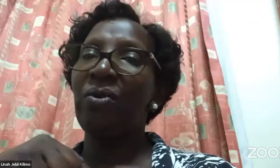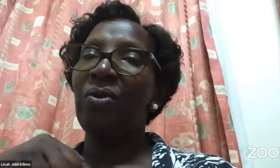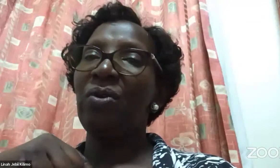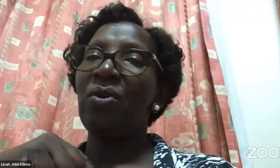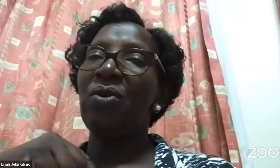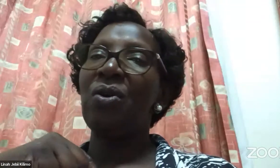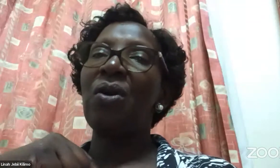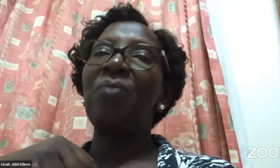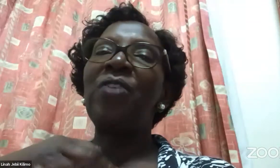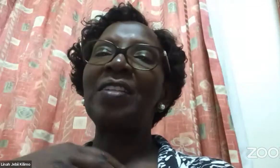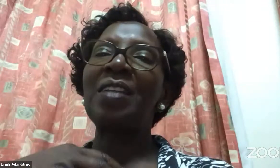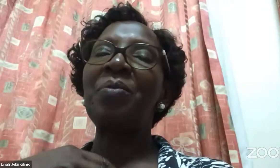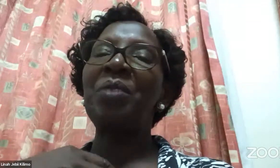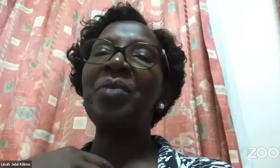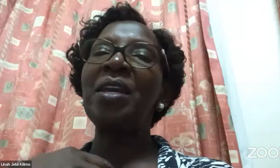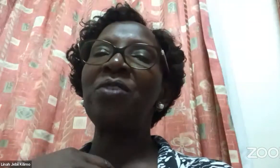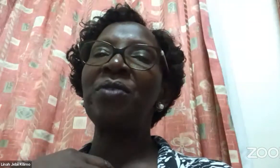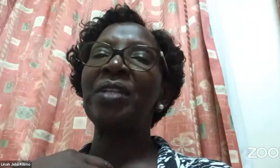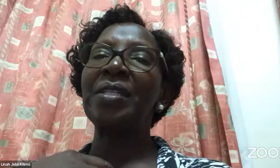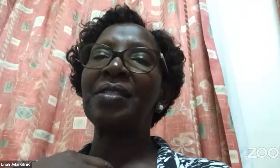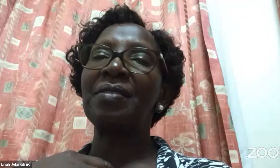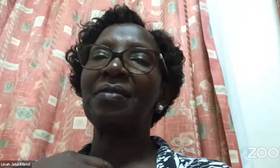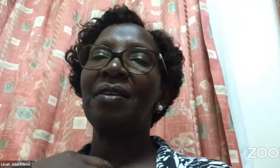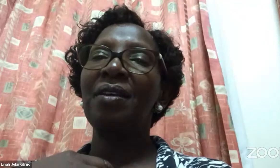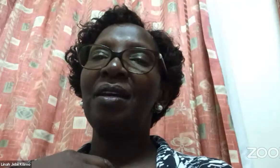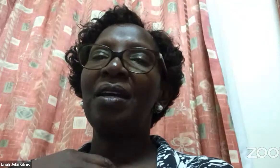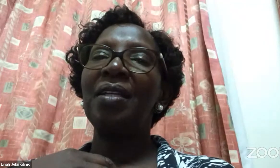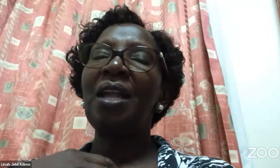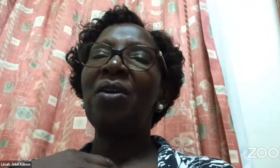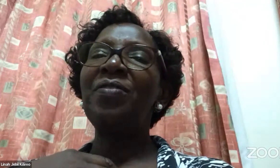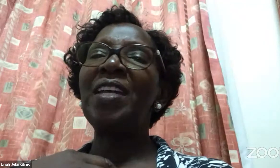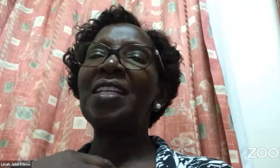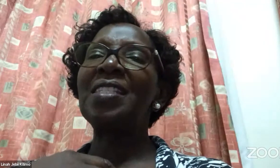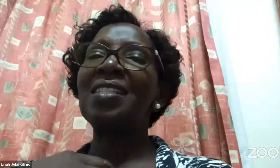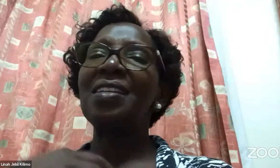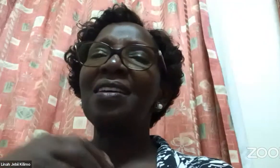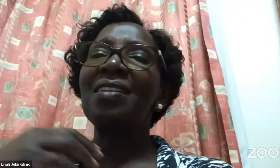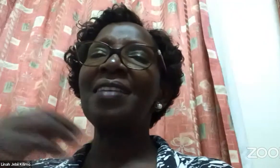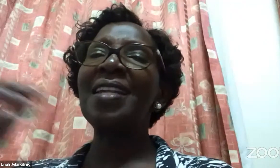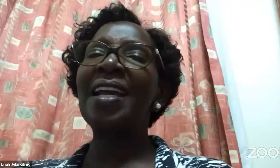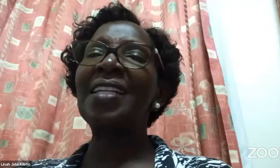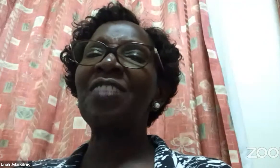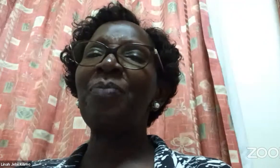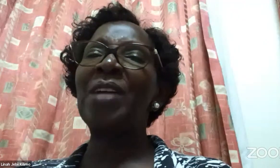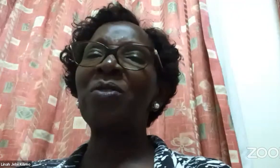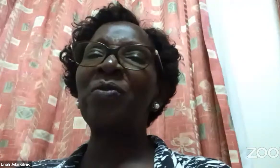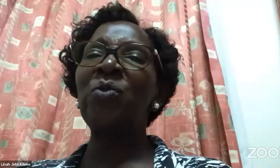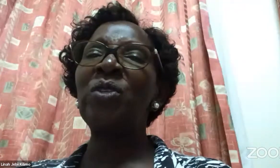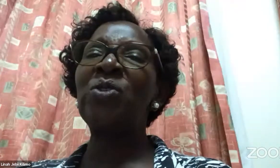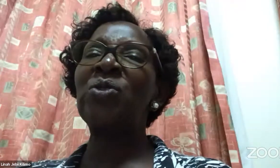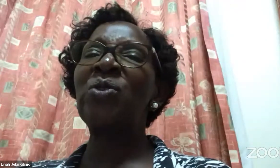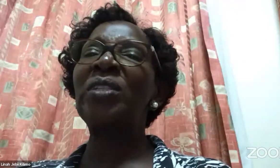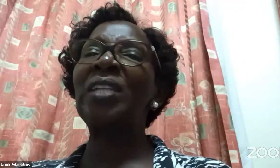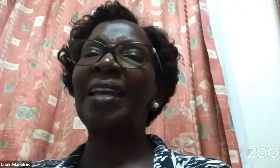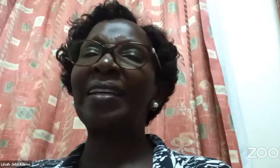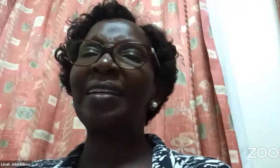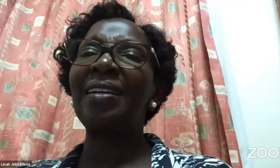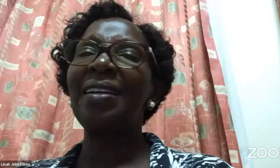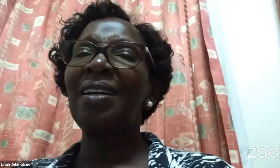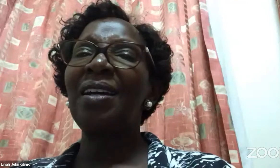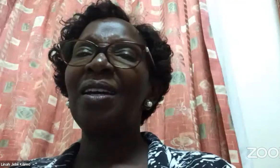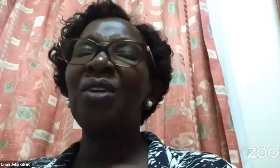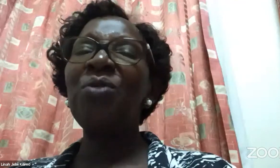For example, me and you, Grace. Now, if there is the negative part of you which you don't